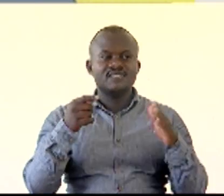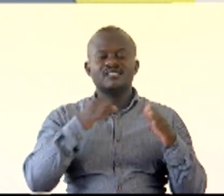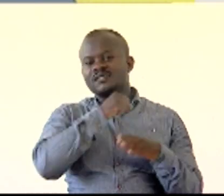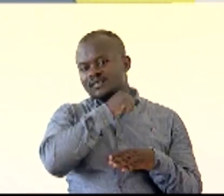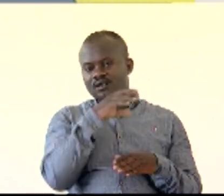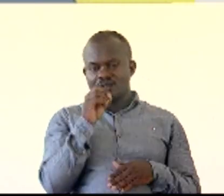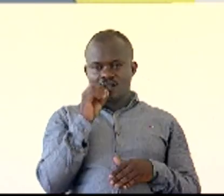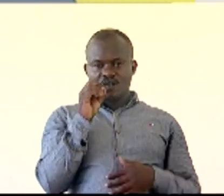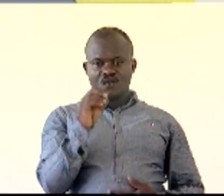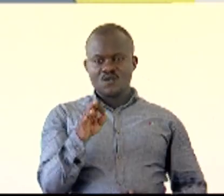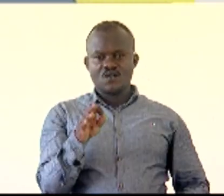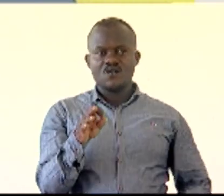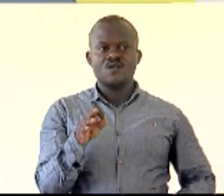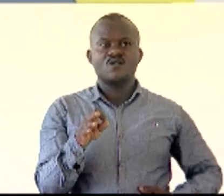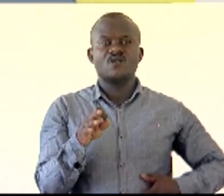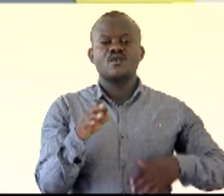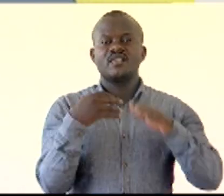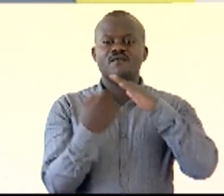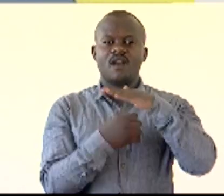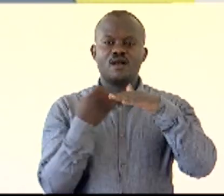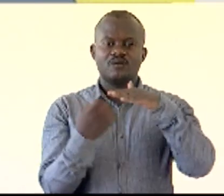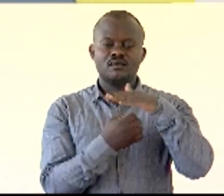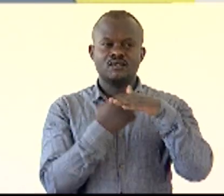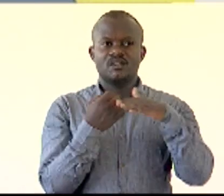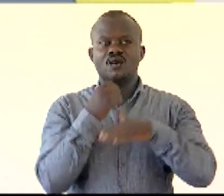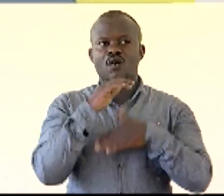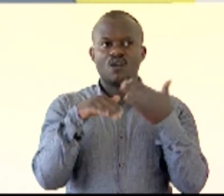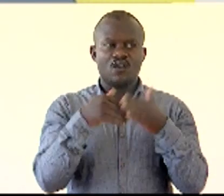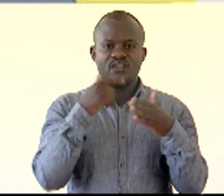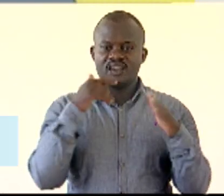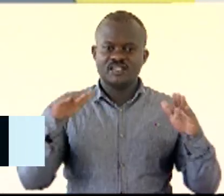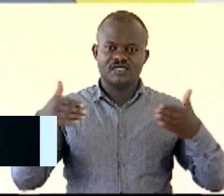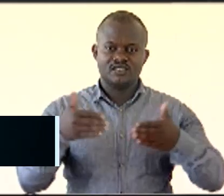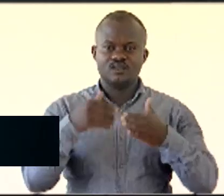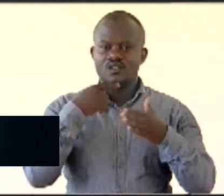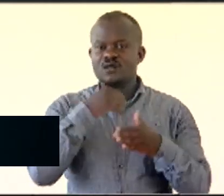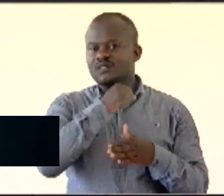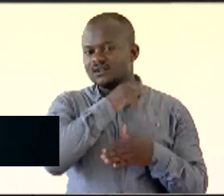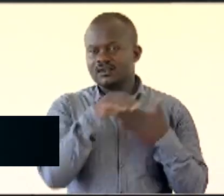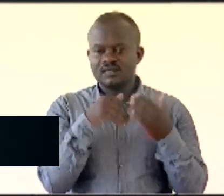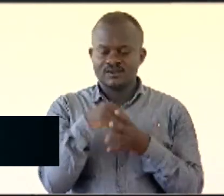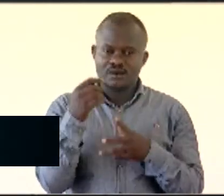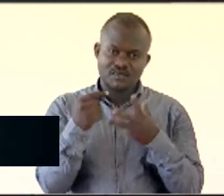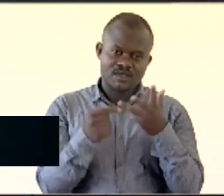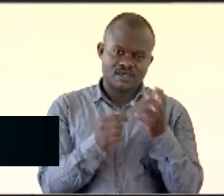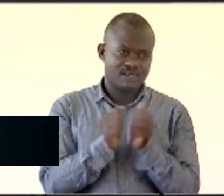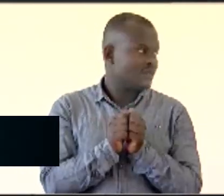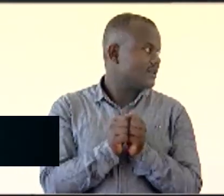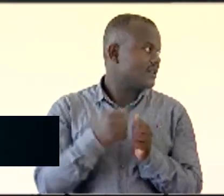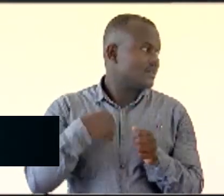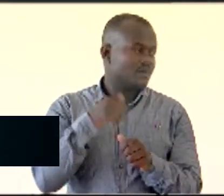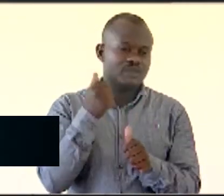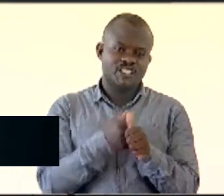contamination of the environment or the introduction of harmful substances